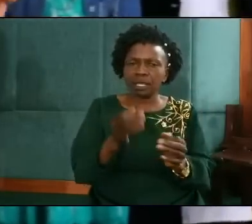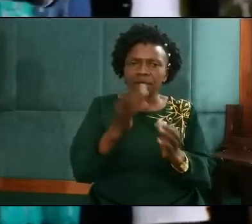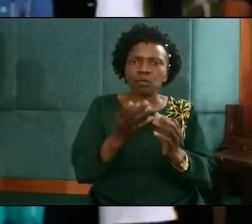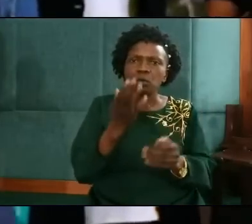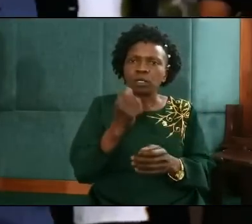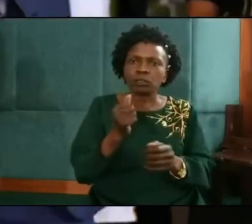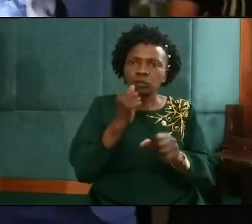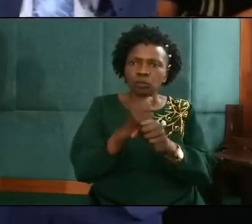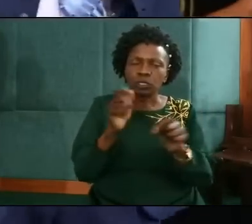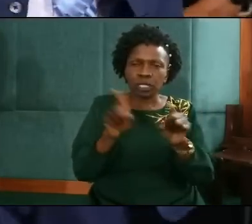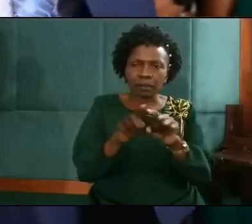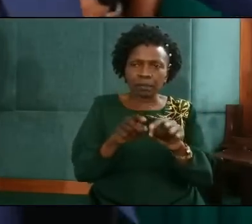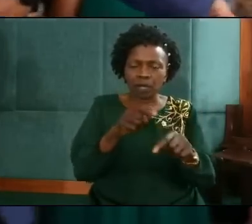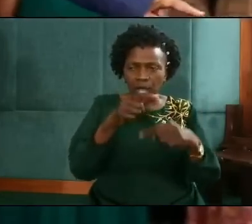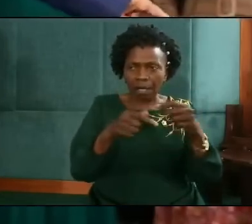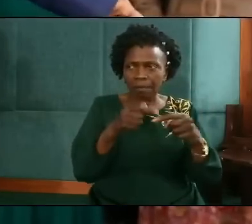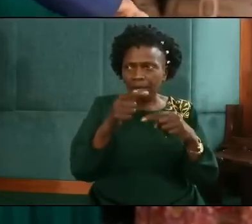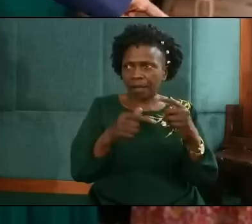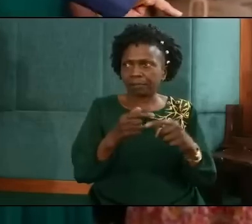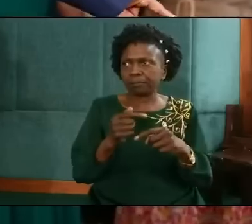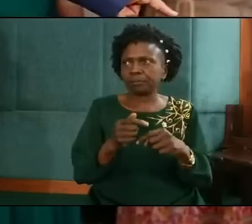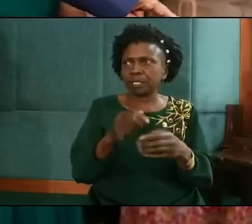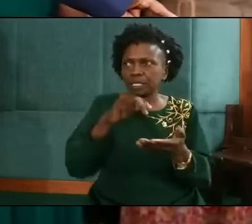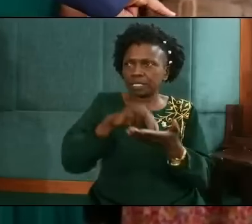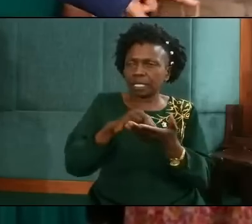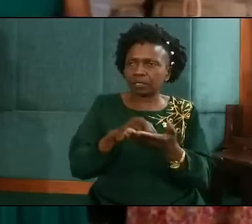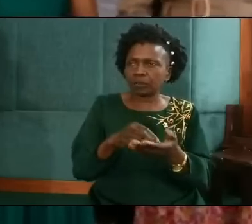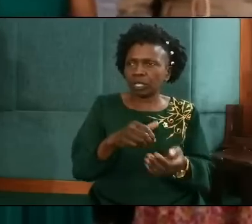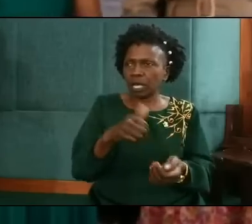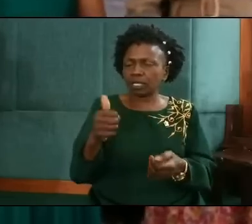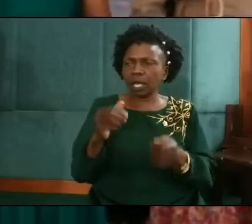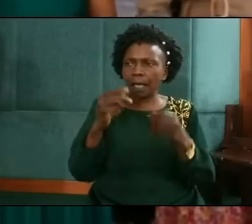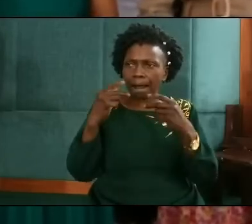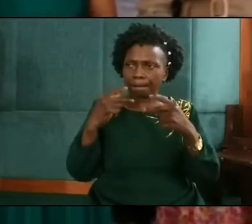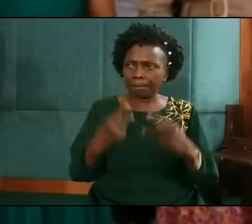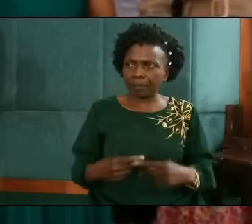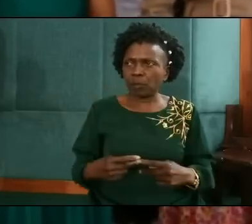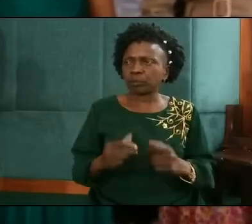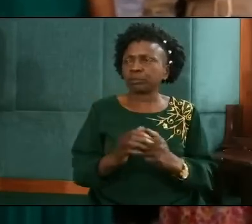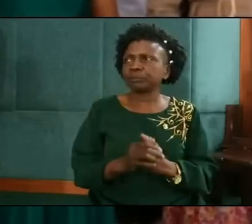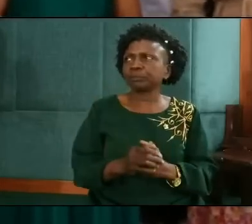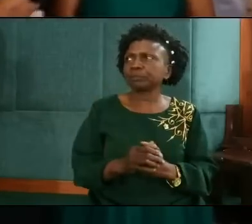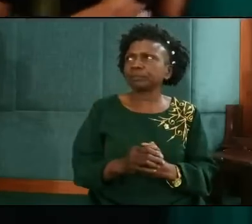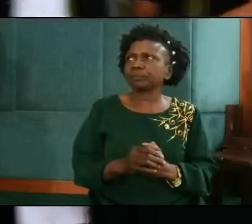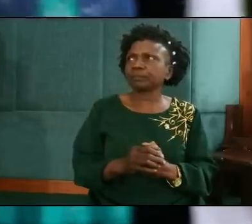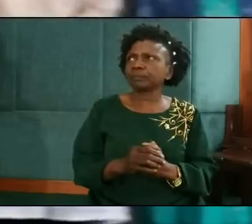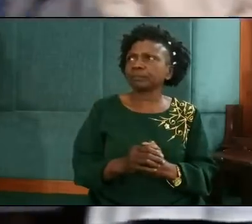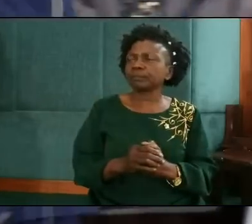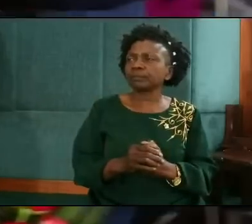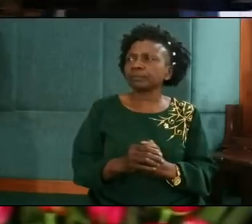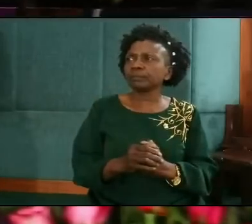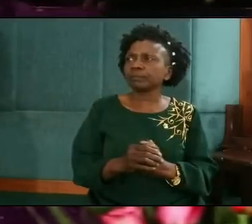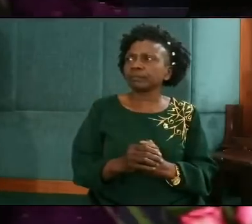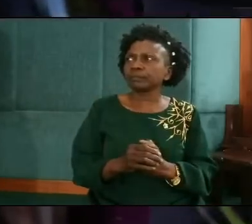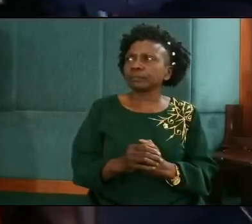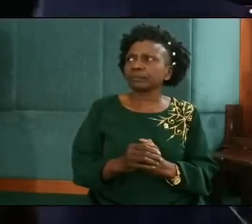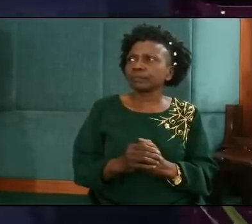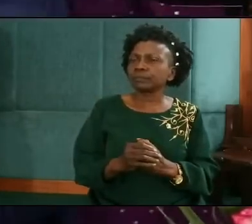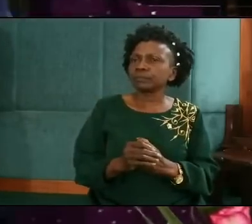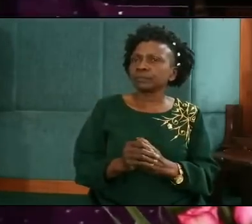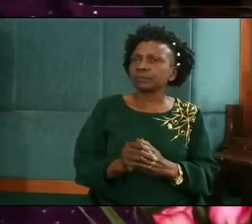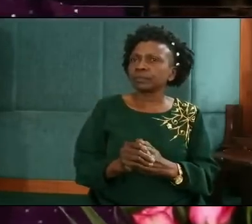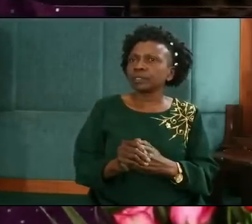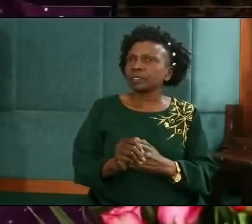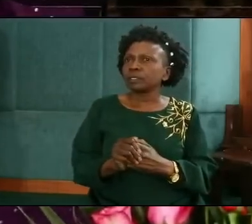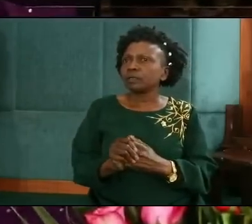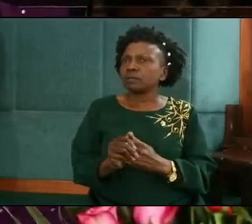Come on into the main sanctuary. Come on in. Come stand with the rest of the people. Hey, I want to talk to some mama. Hey, mamas, if you have not yet done so, come on